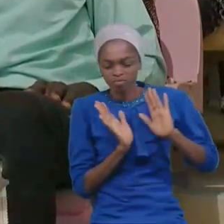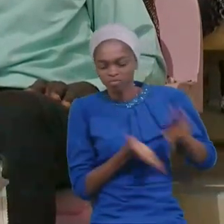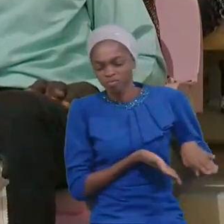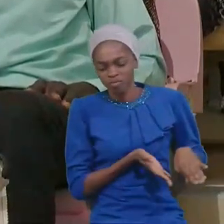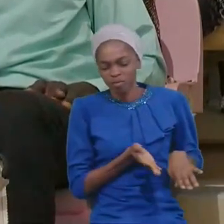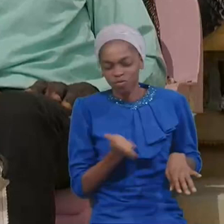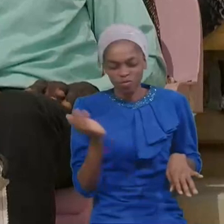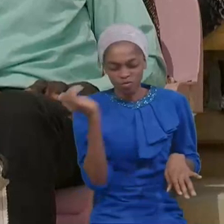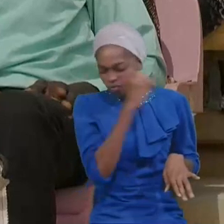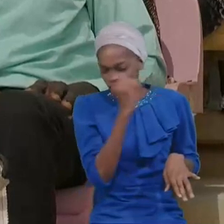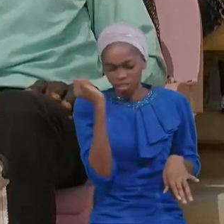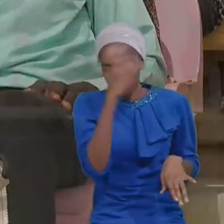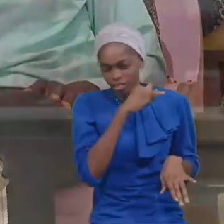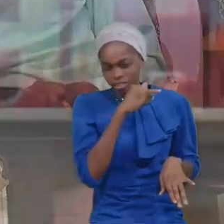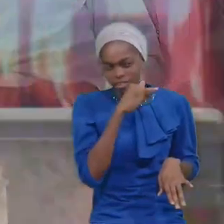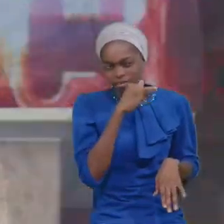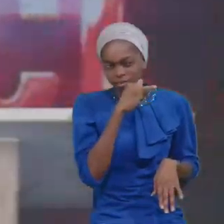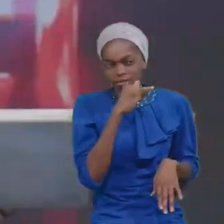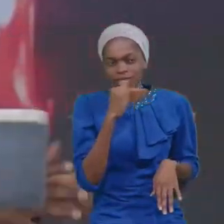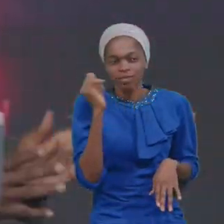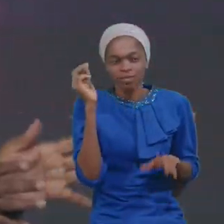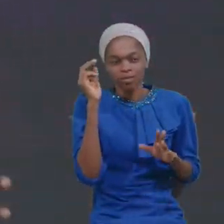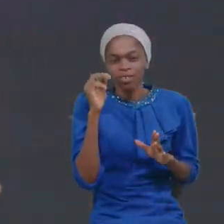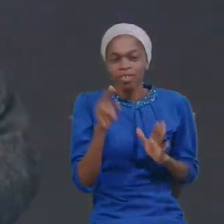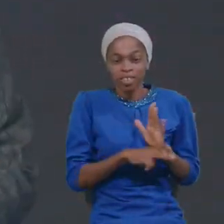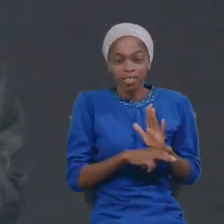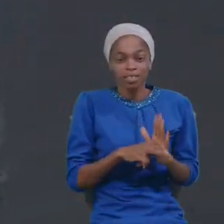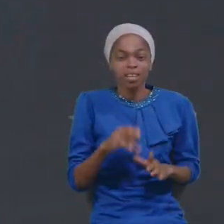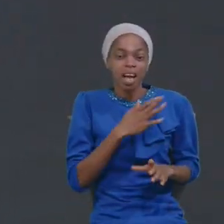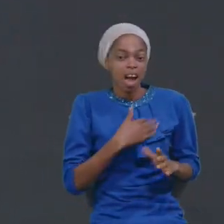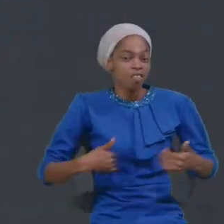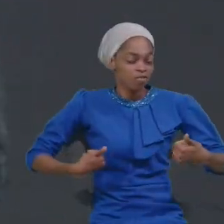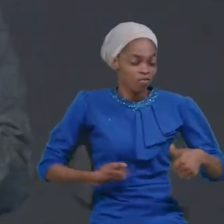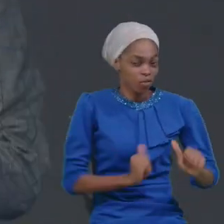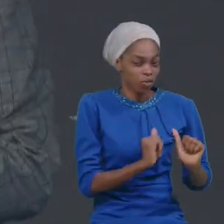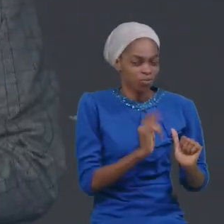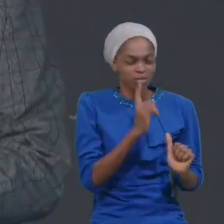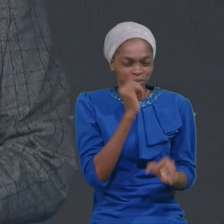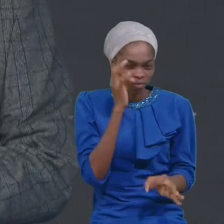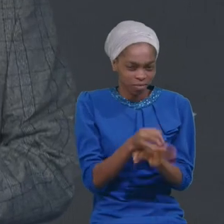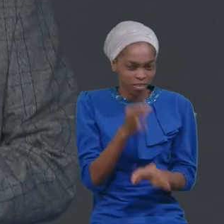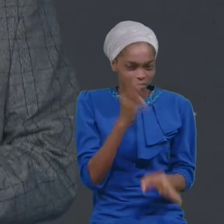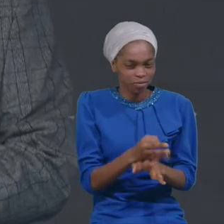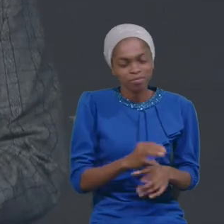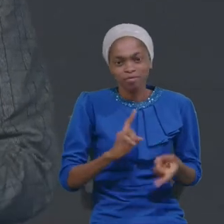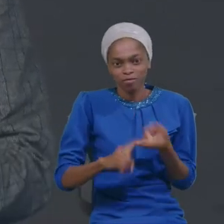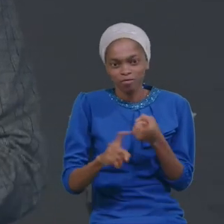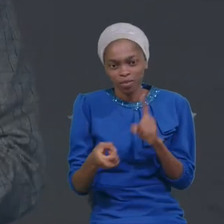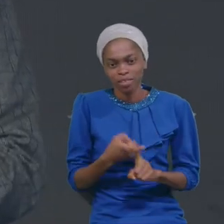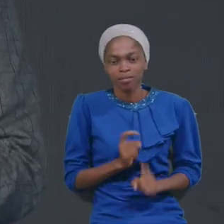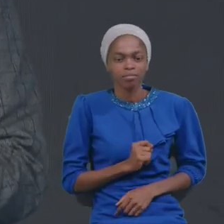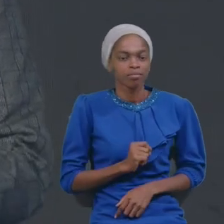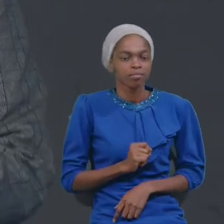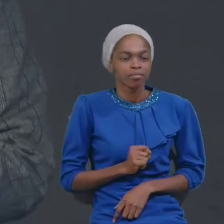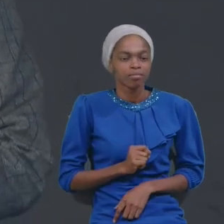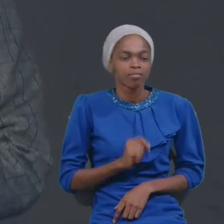faithful friend. Look at Proverbs chapter 9, verse 6.